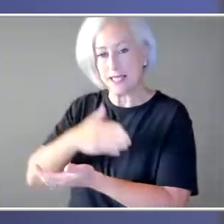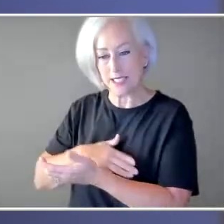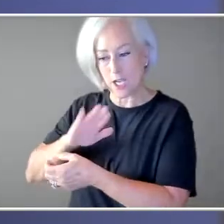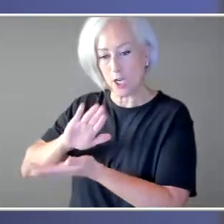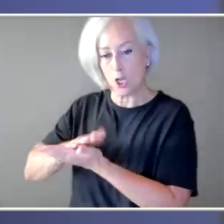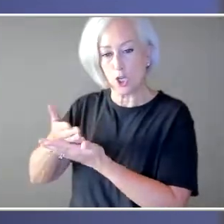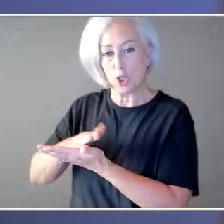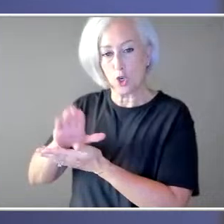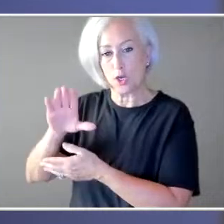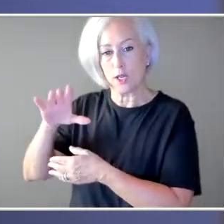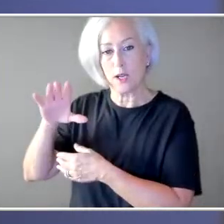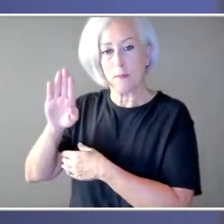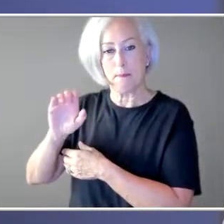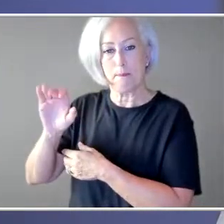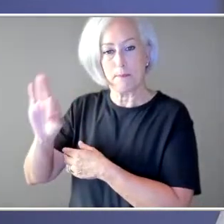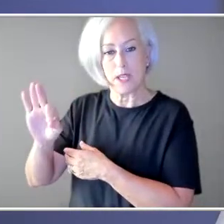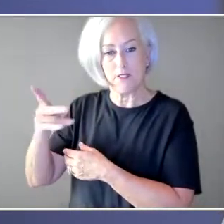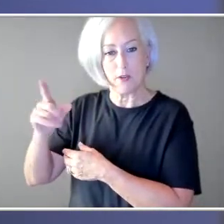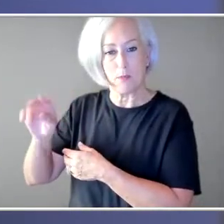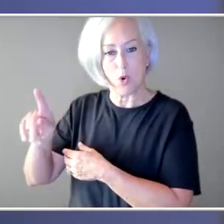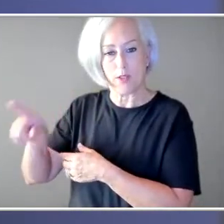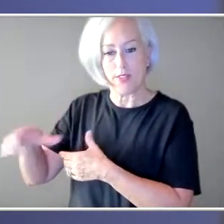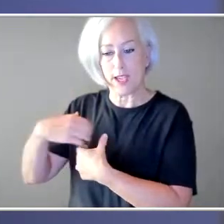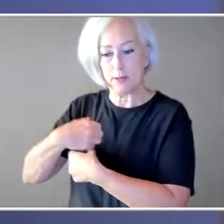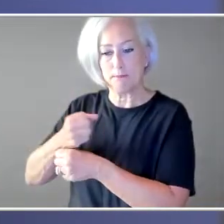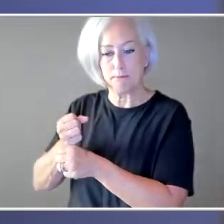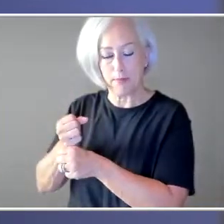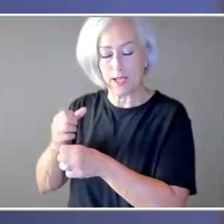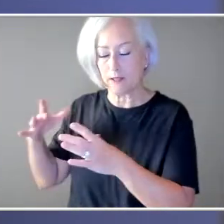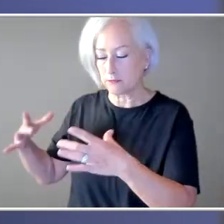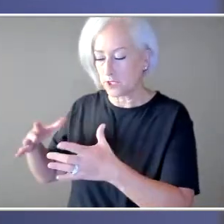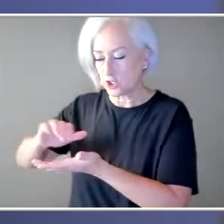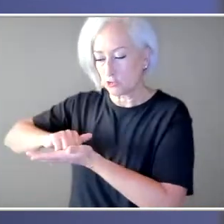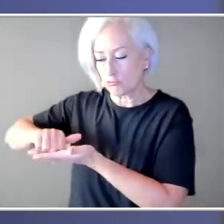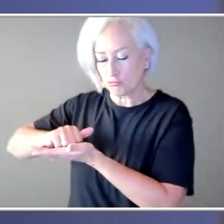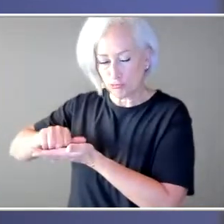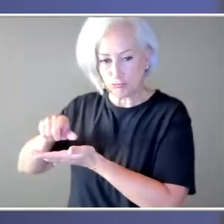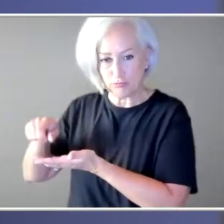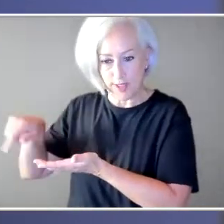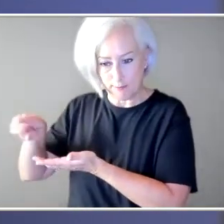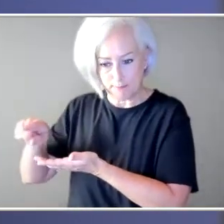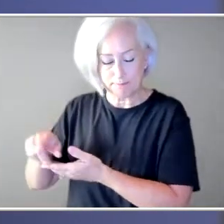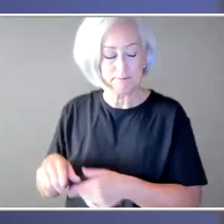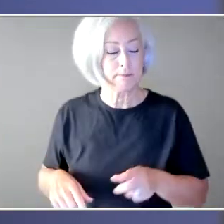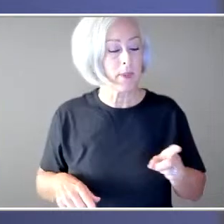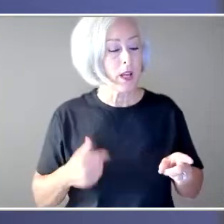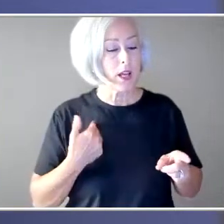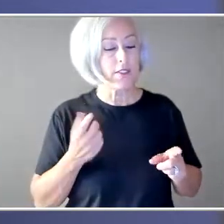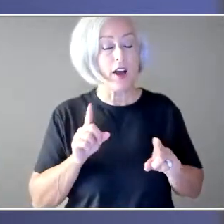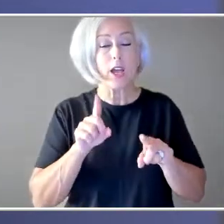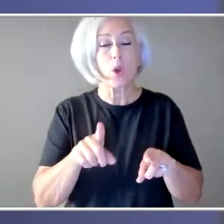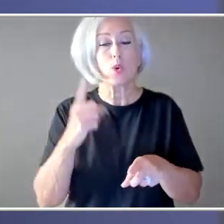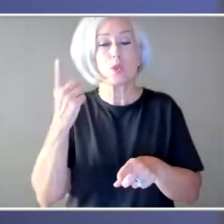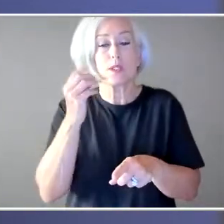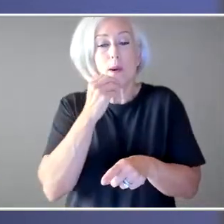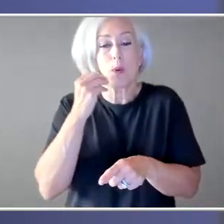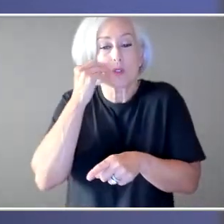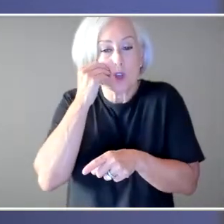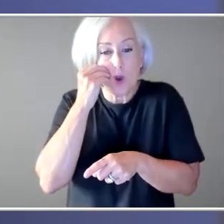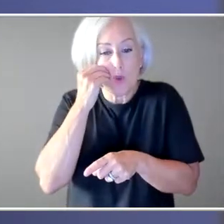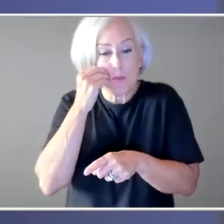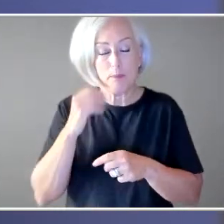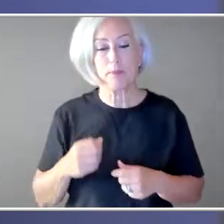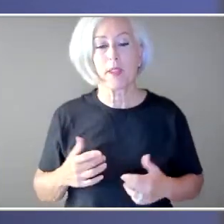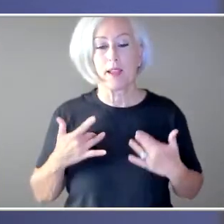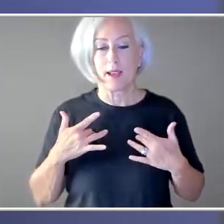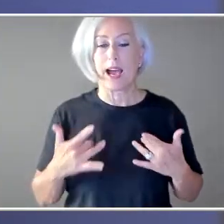the dishes, you know. When I go to someone's house, I usually